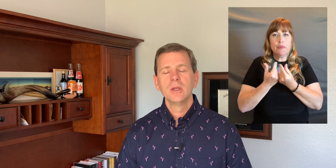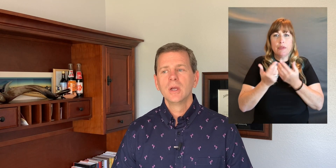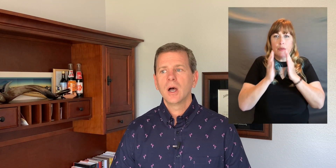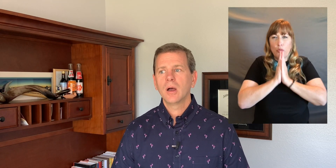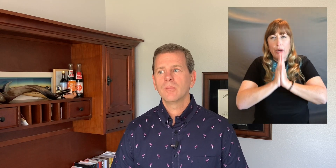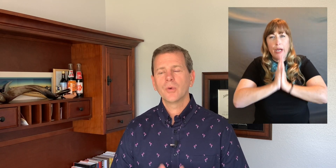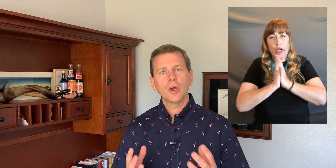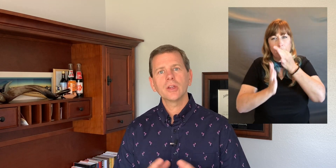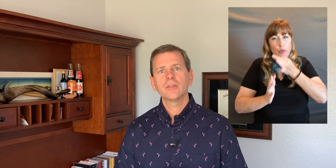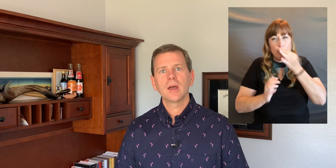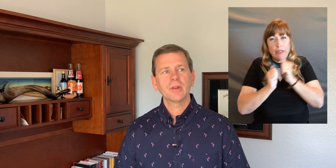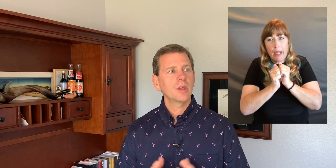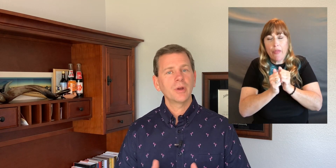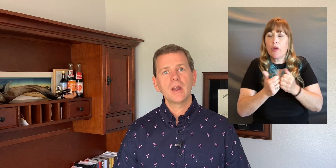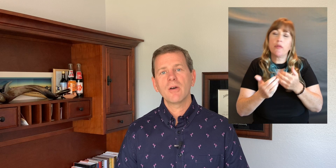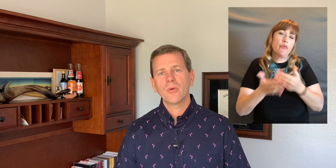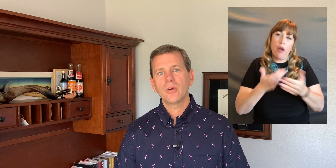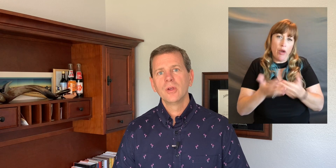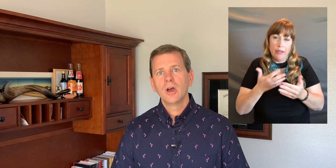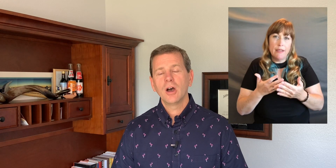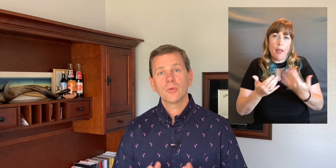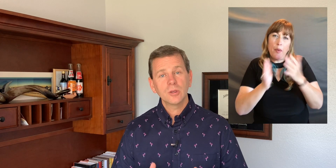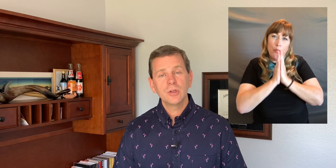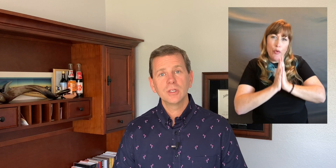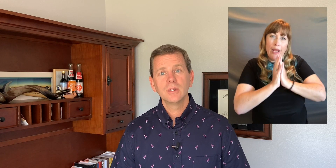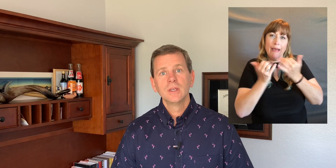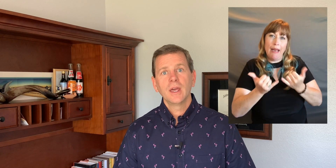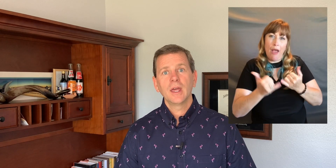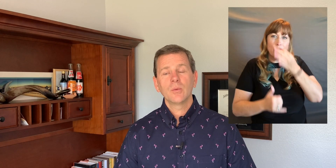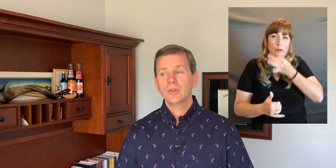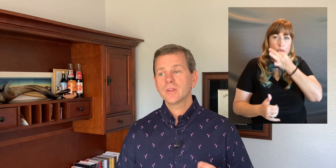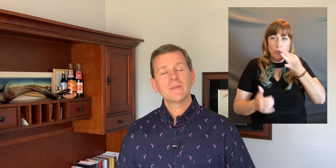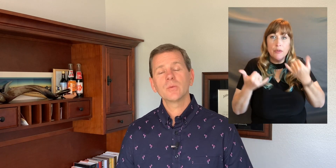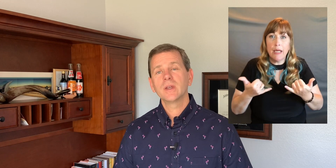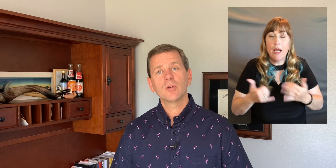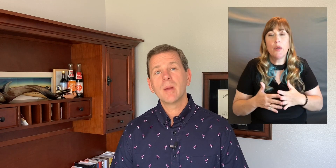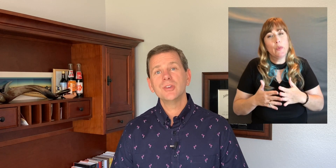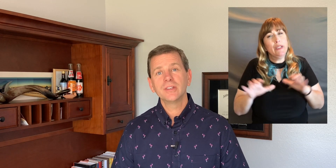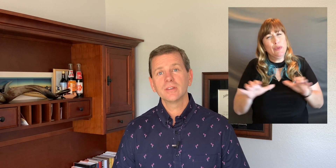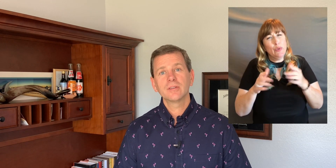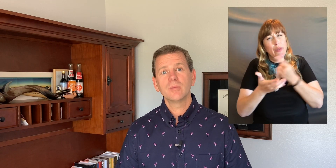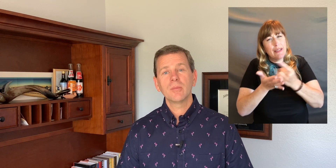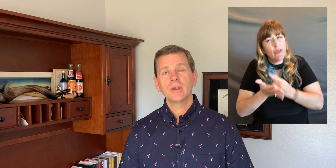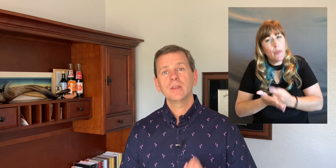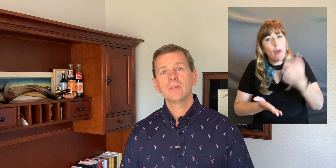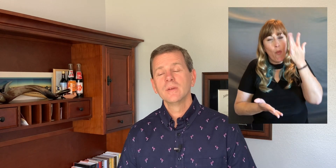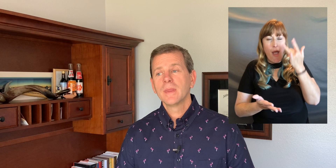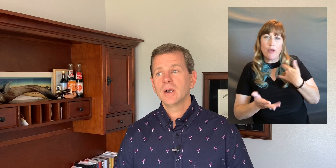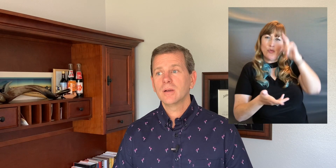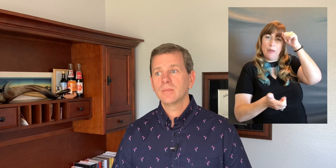together. Regardless, I'm going to say a prayer now for communion. And we do this every week to remember Jesus, to remember